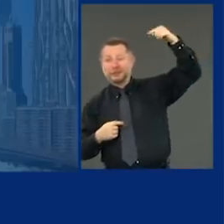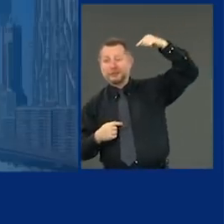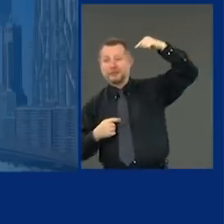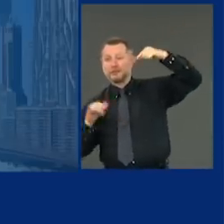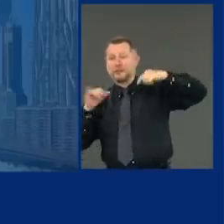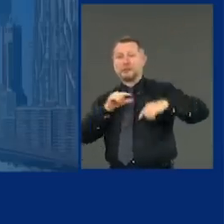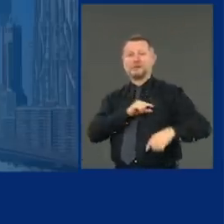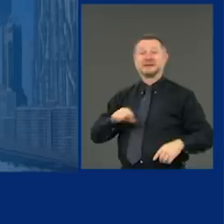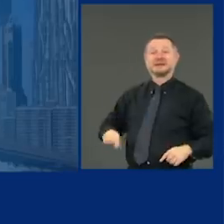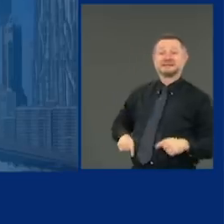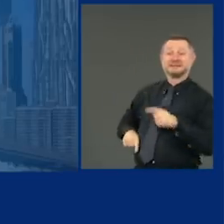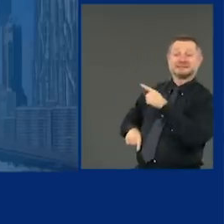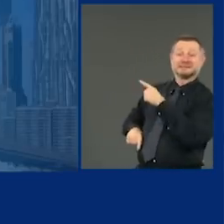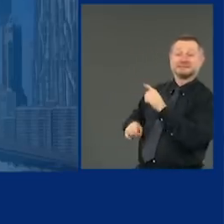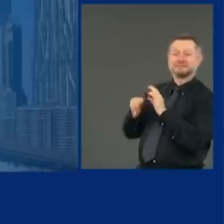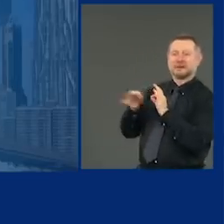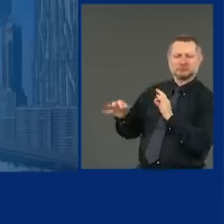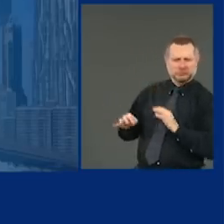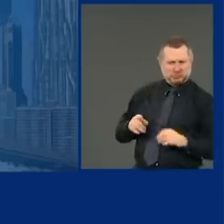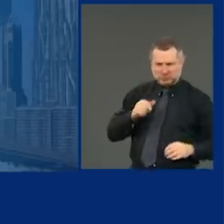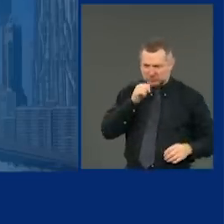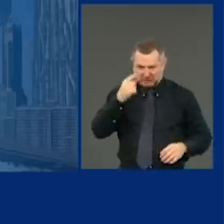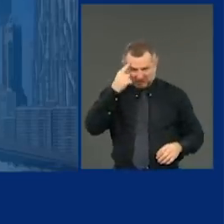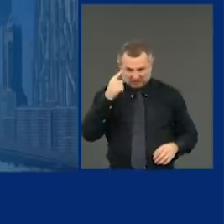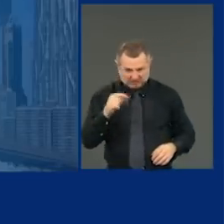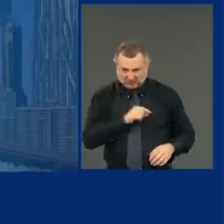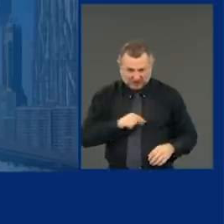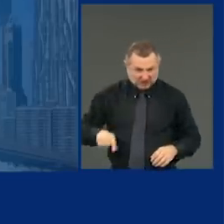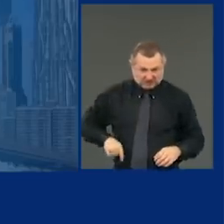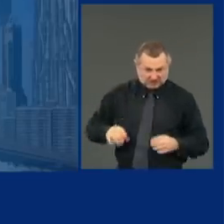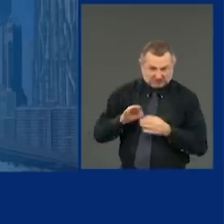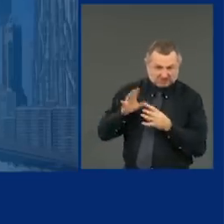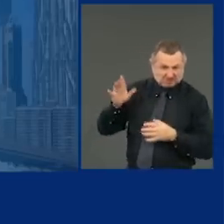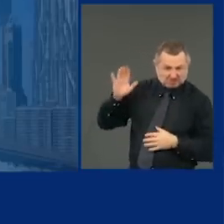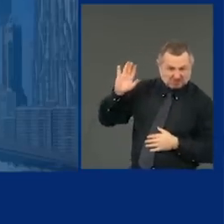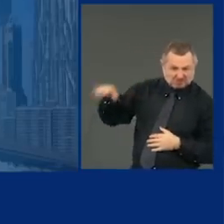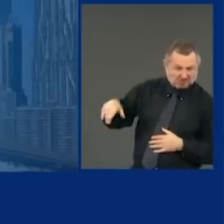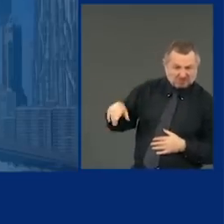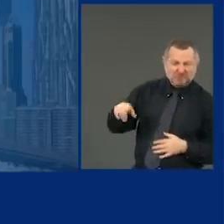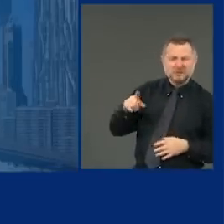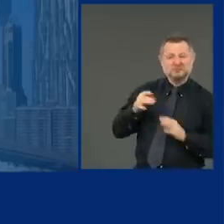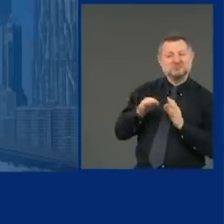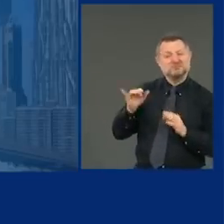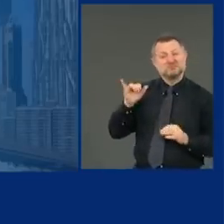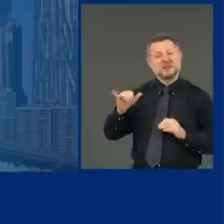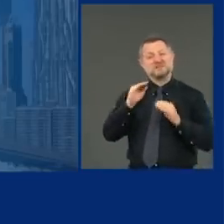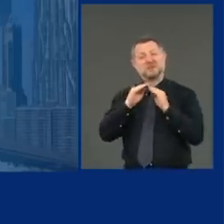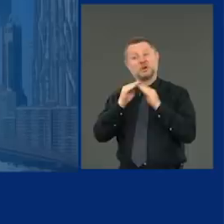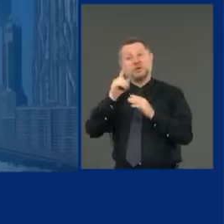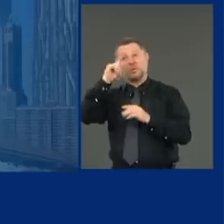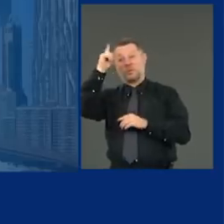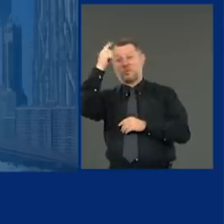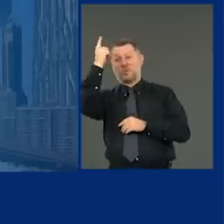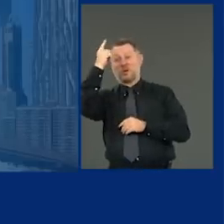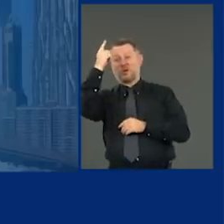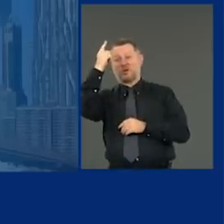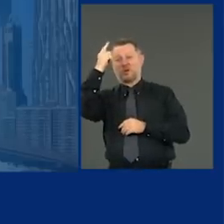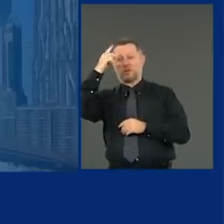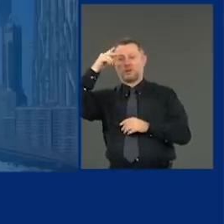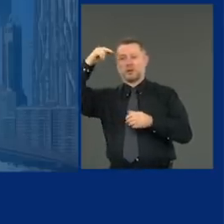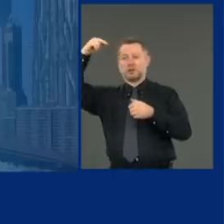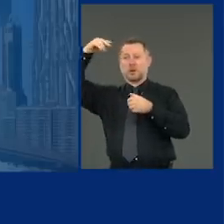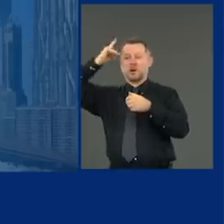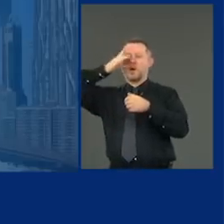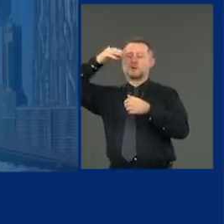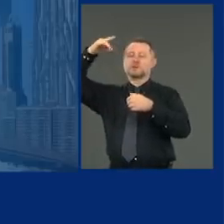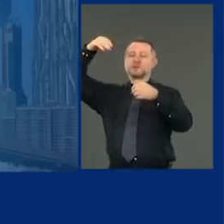Queens expression as far as I'm concerned. That's when you fix the hole in the roof, when the sun is shining. The time to do this work is